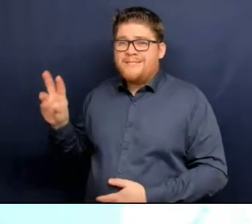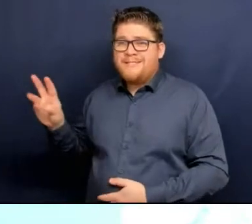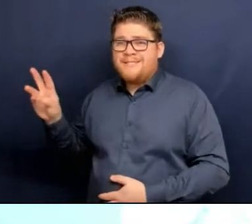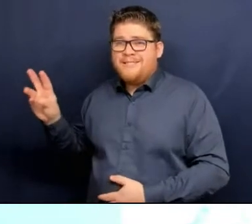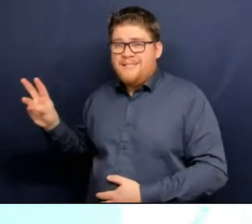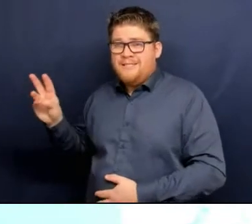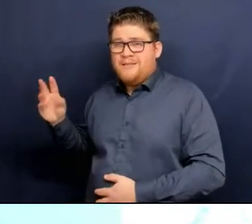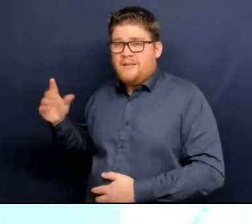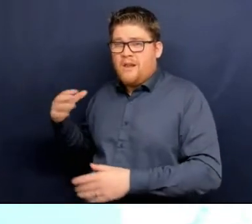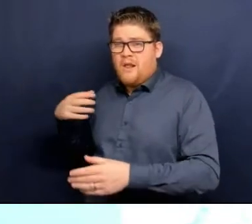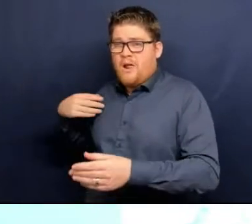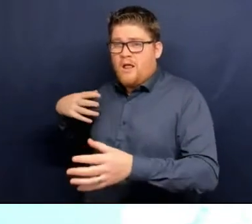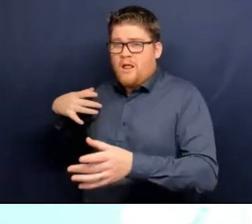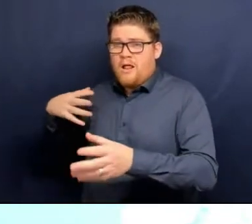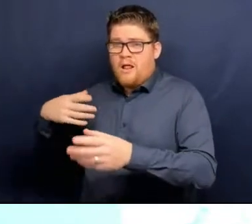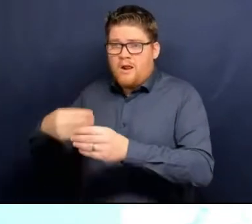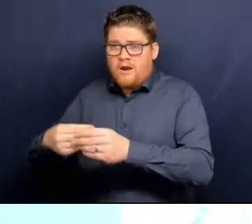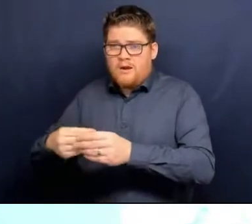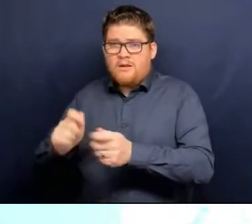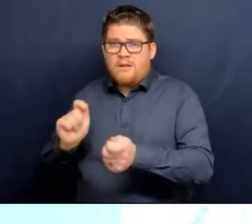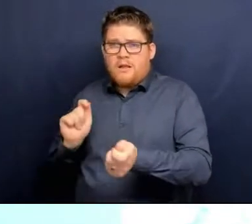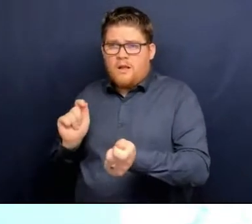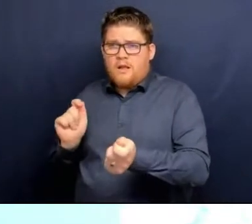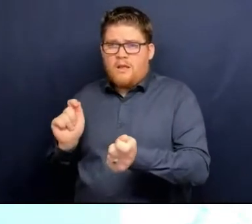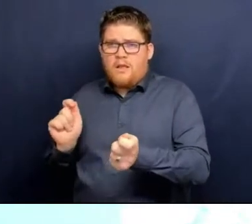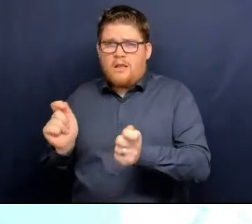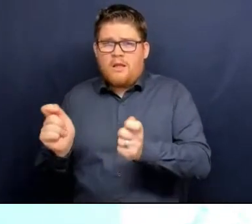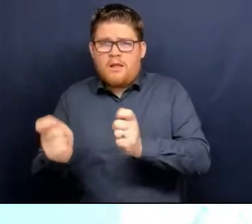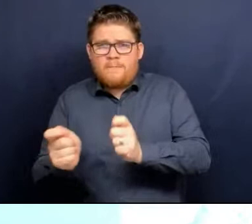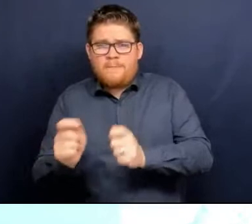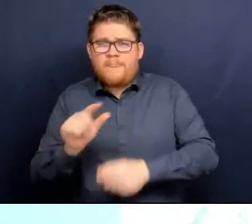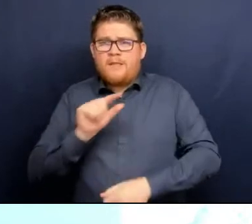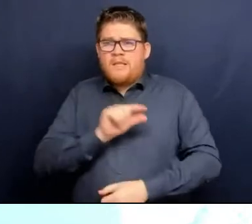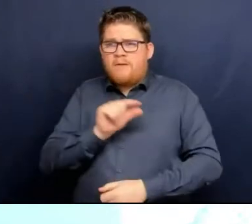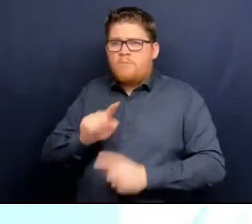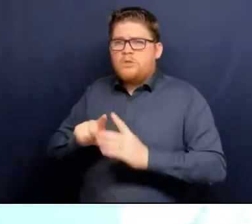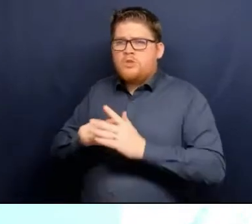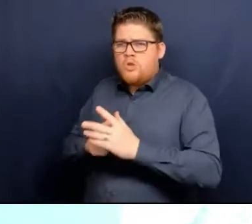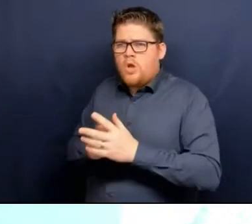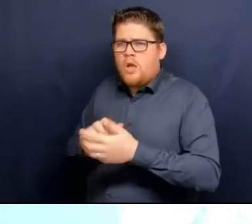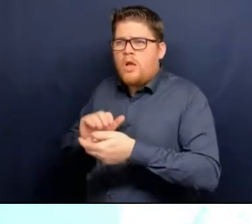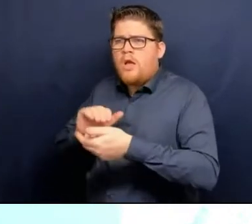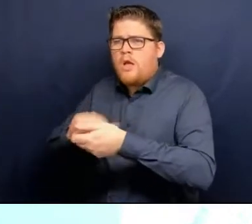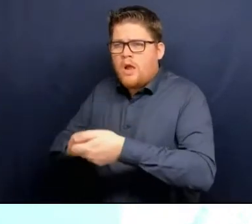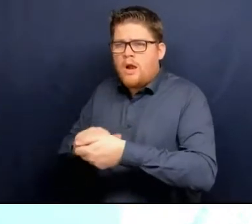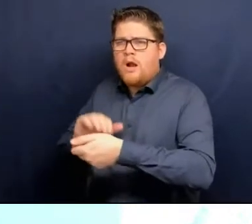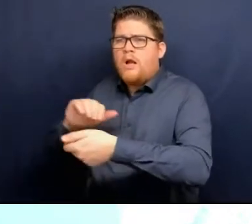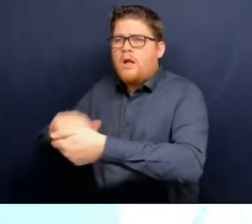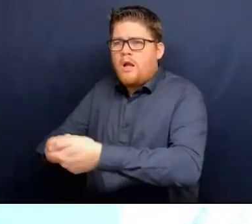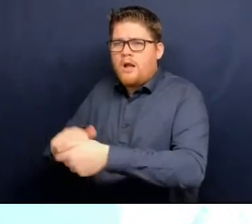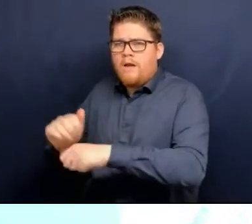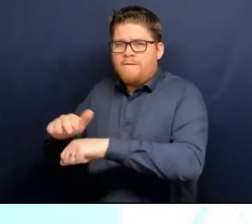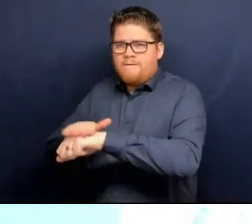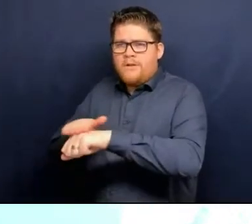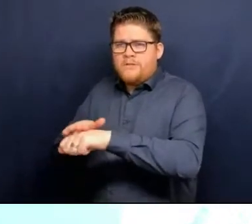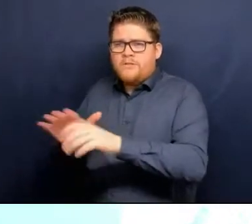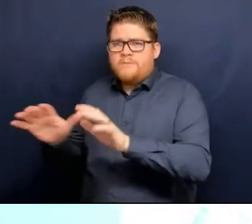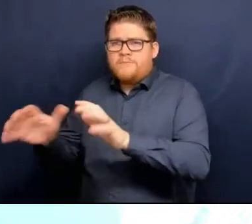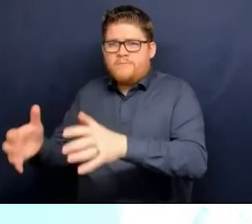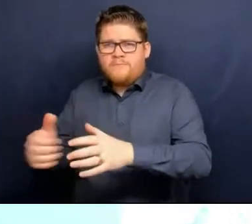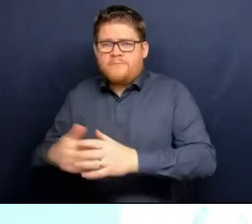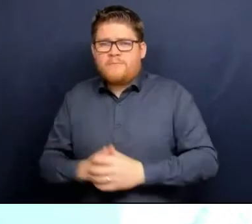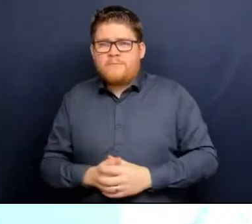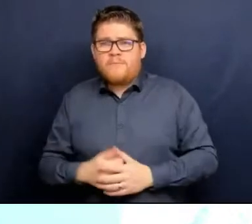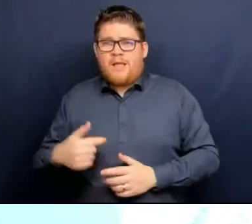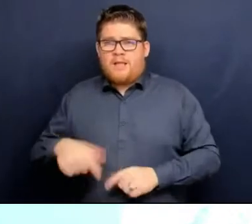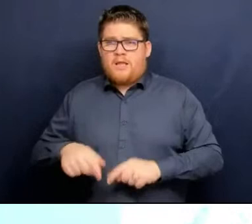has gone into the development of this. The Union of BC Indian Chiefs has been a part of co-developing this.